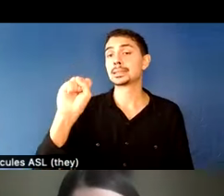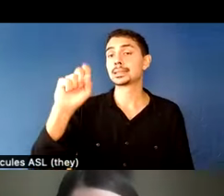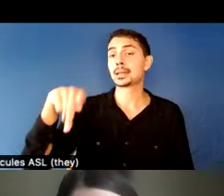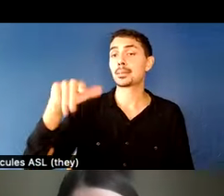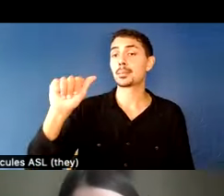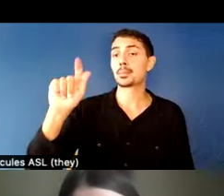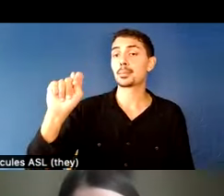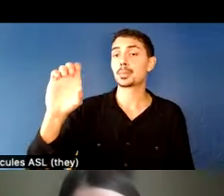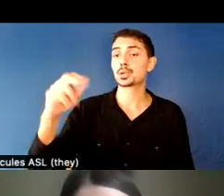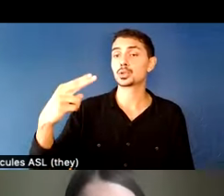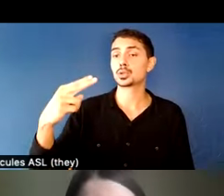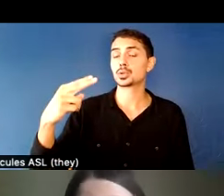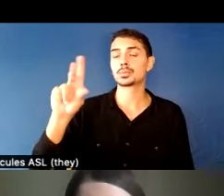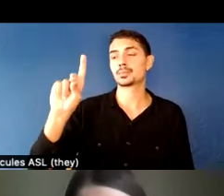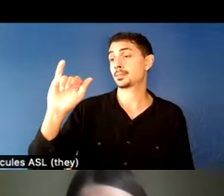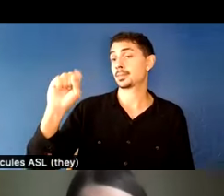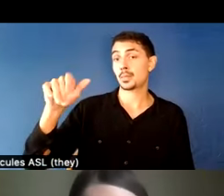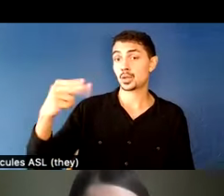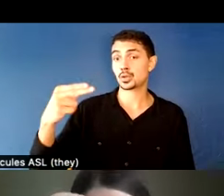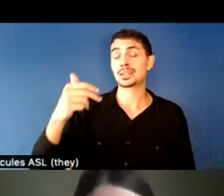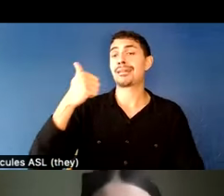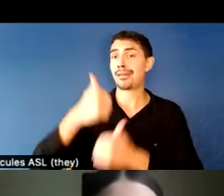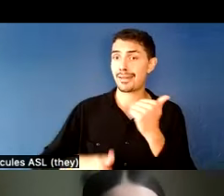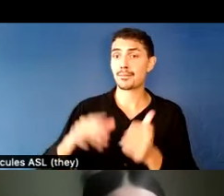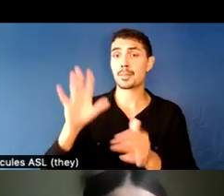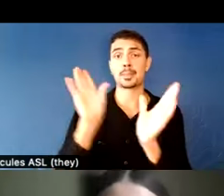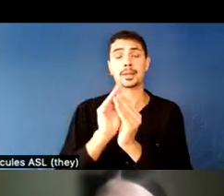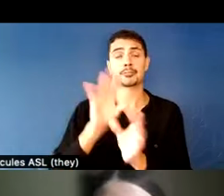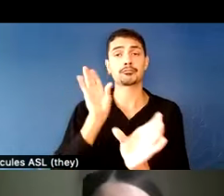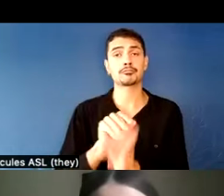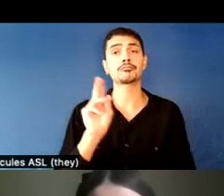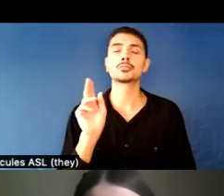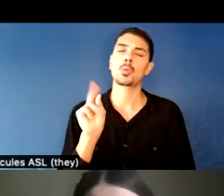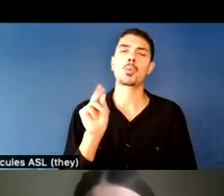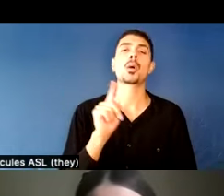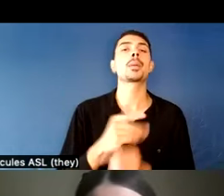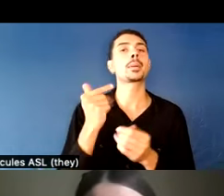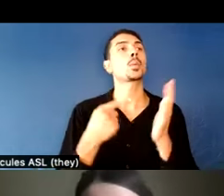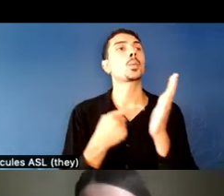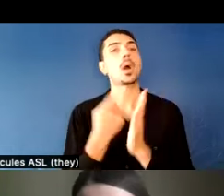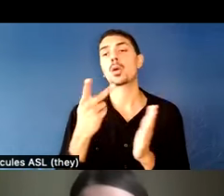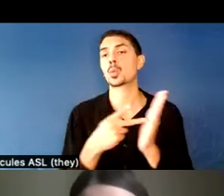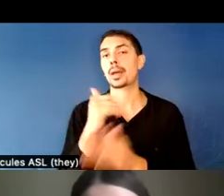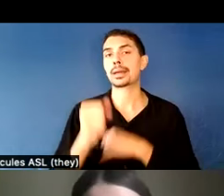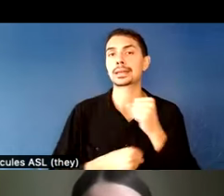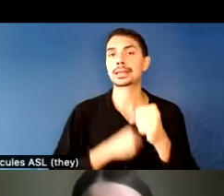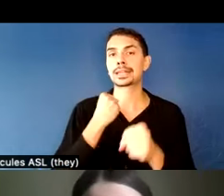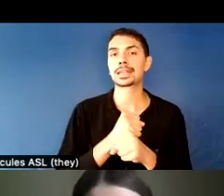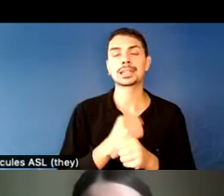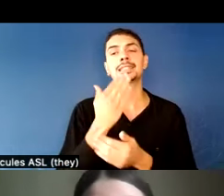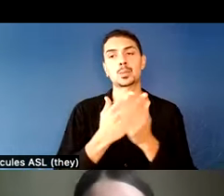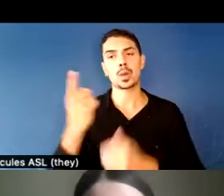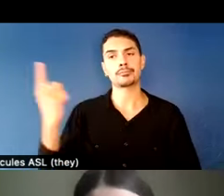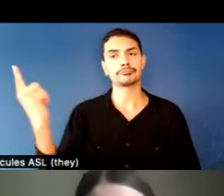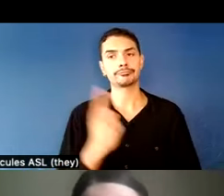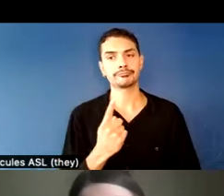on every single SART meeting that you have, but there's times where, even once or twice a year to bring somebody in, because dispatch for some